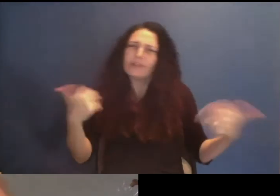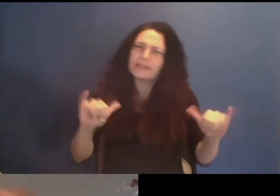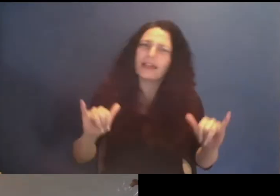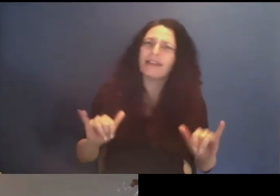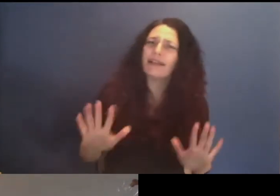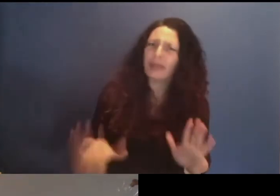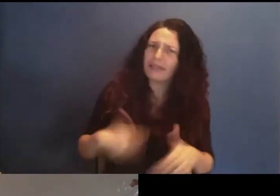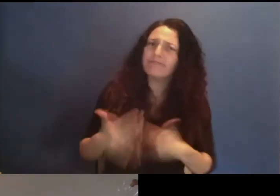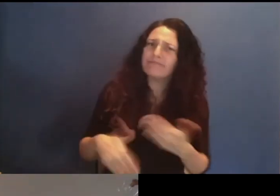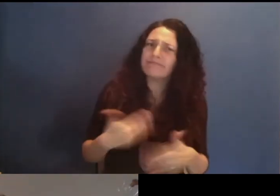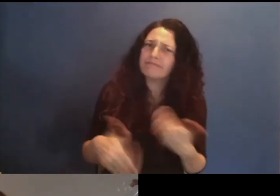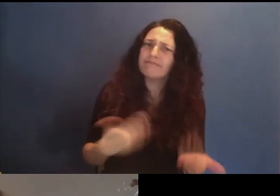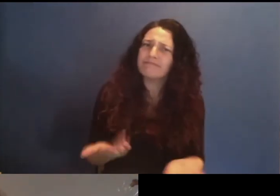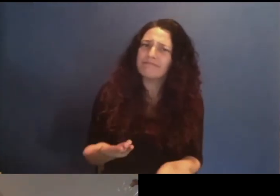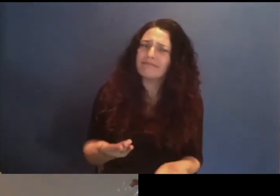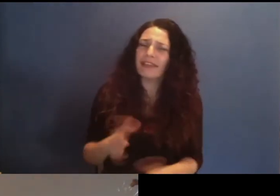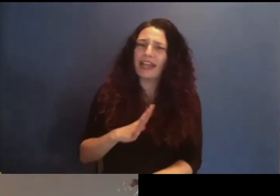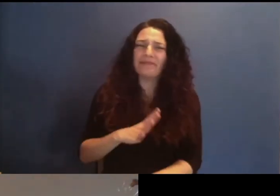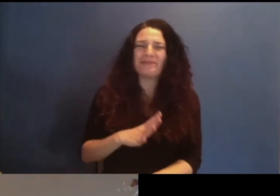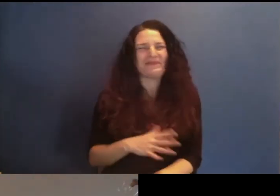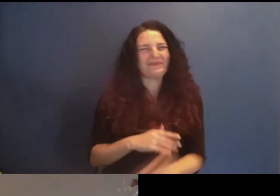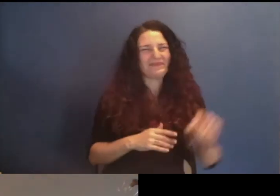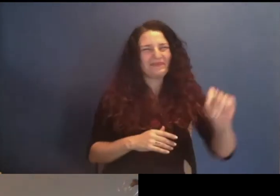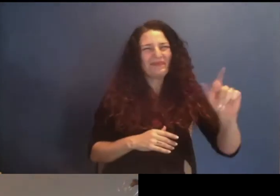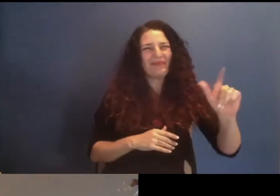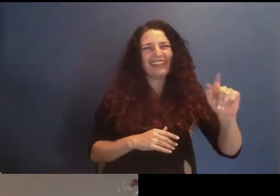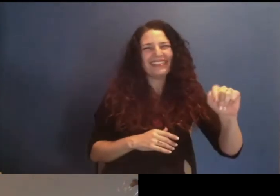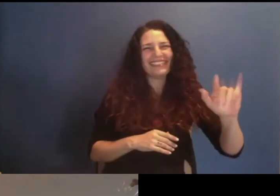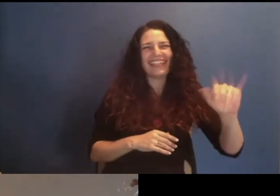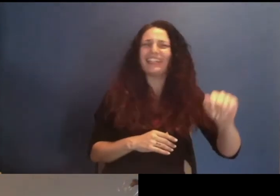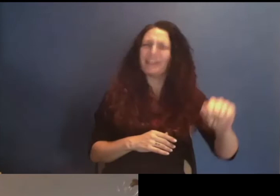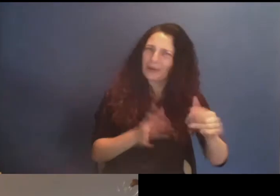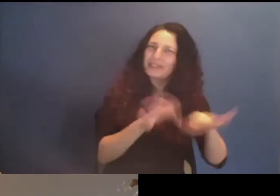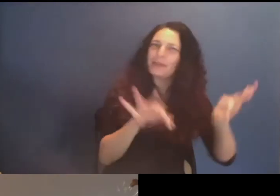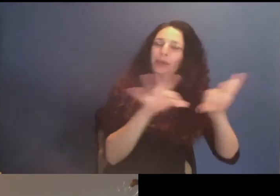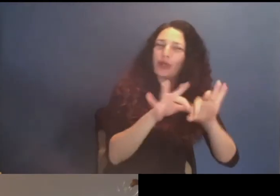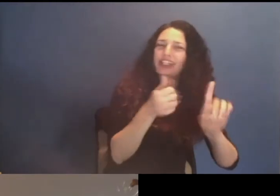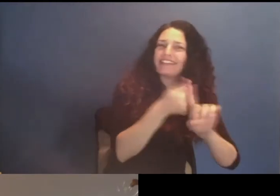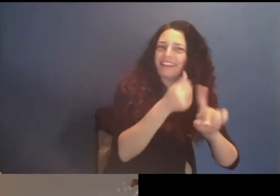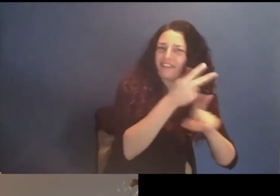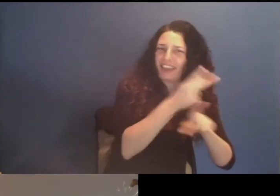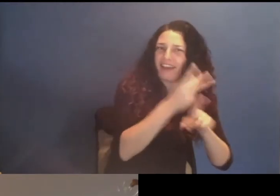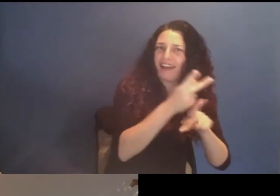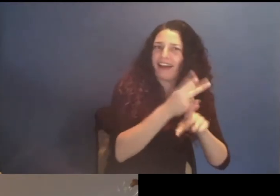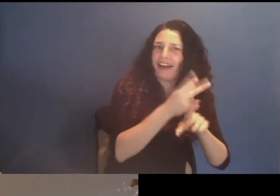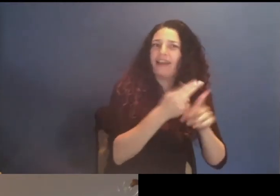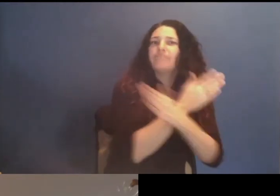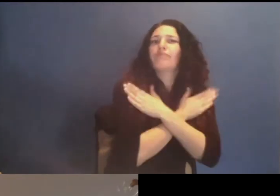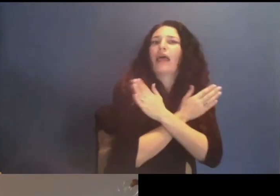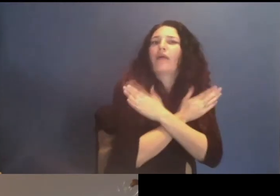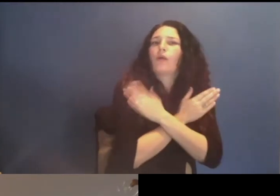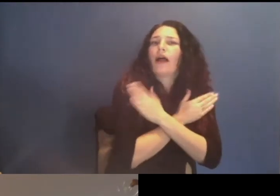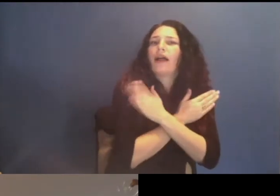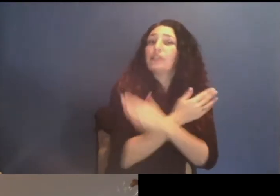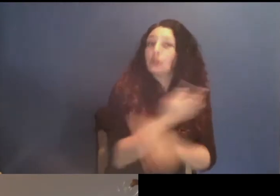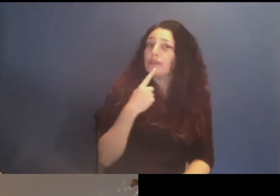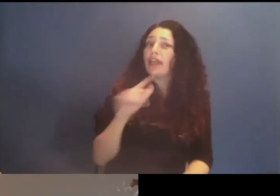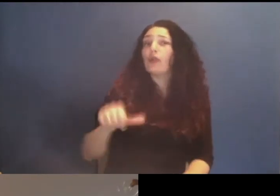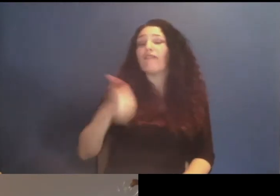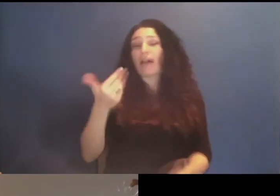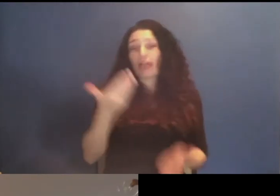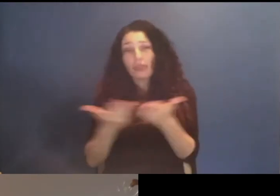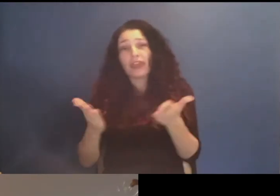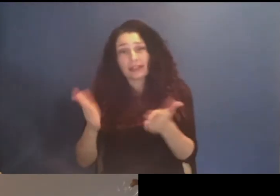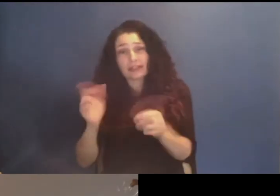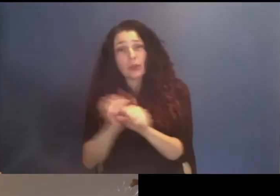time to self-care and unwind and get yourself, because you said it here, you got some other stuff you're going to be working on. So after this is